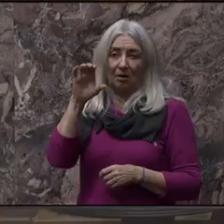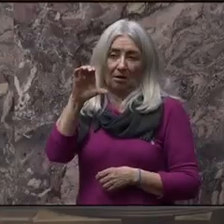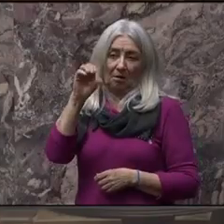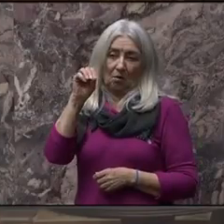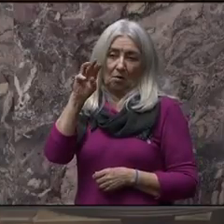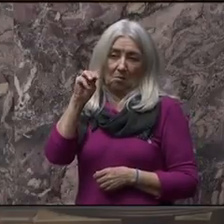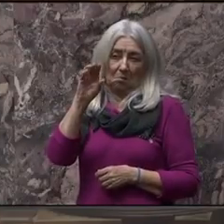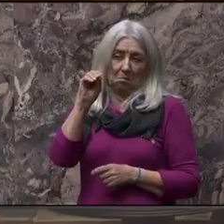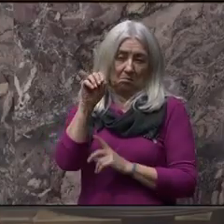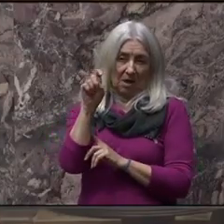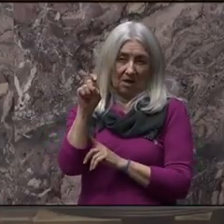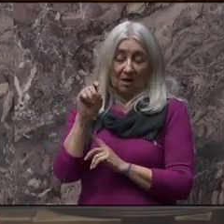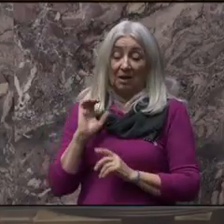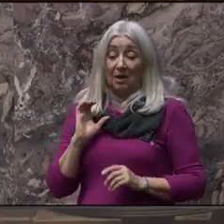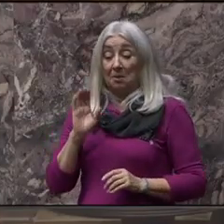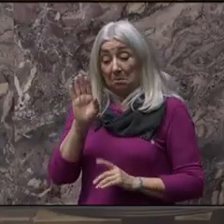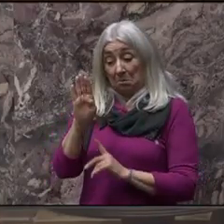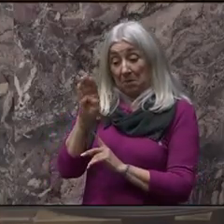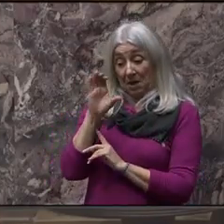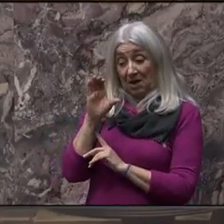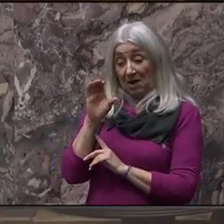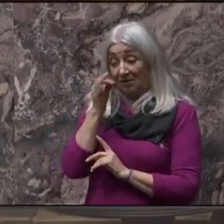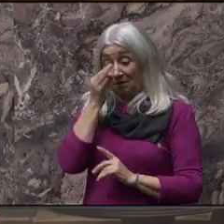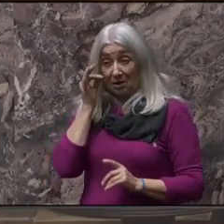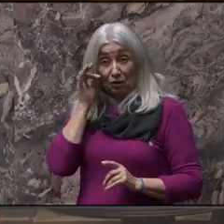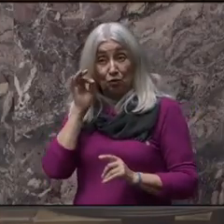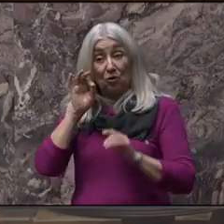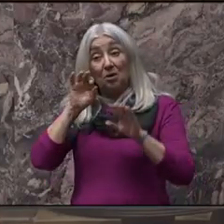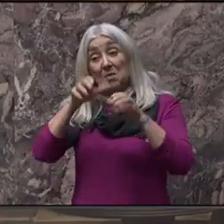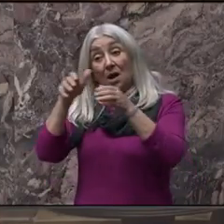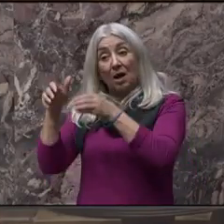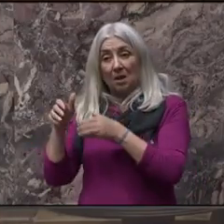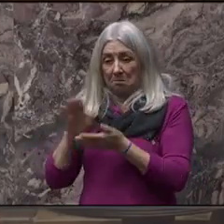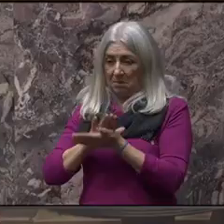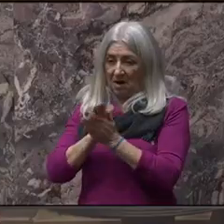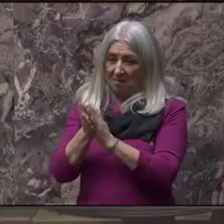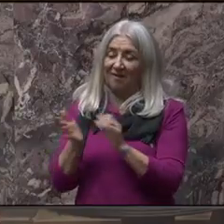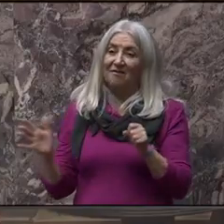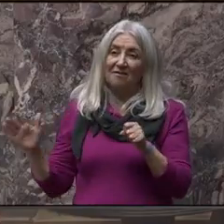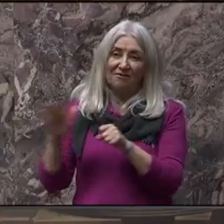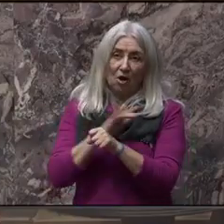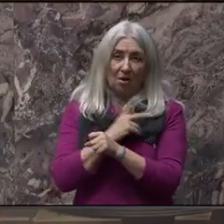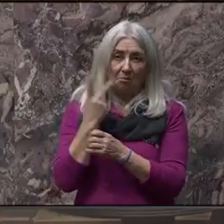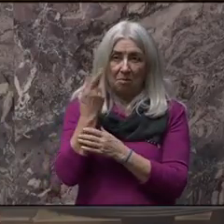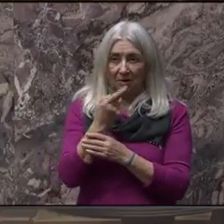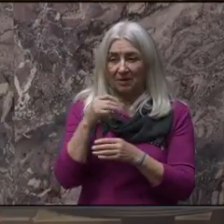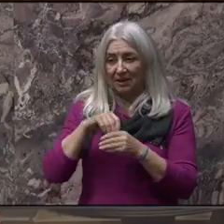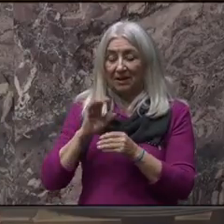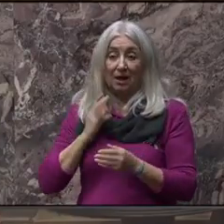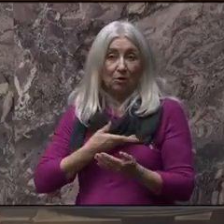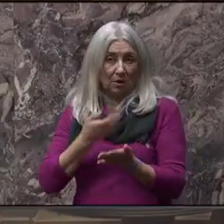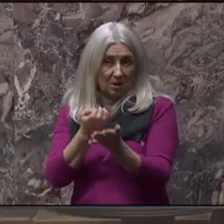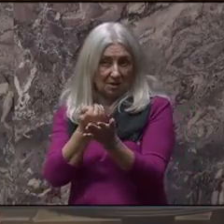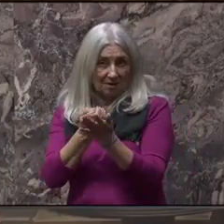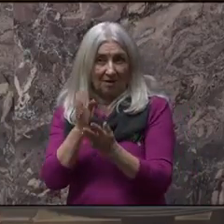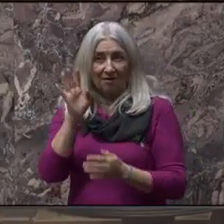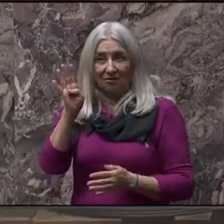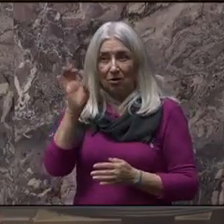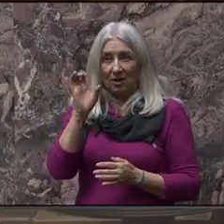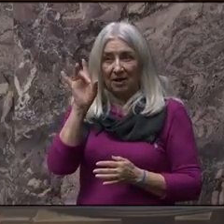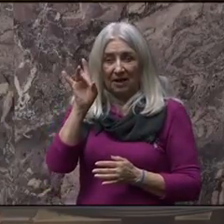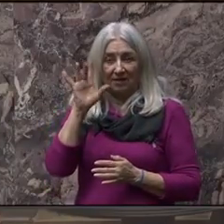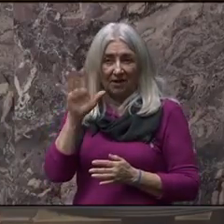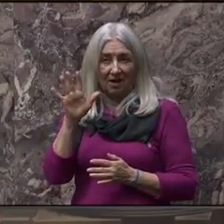British Columbia's First Nations are becoming full partners in Canada's leading economy, with 485